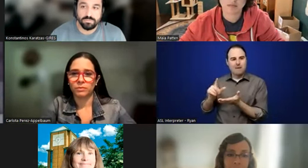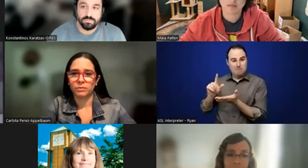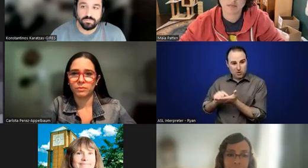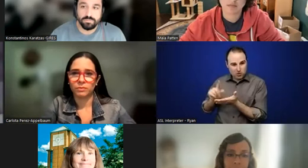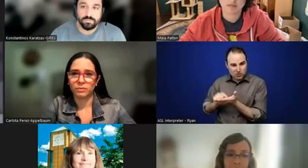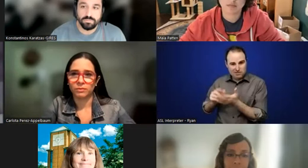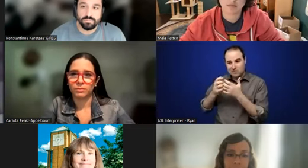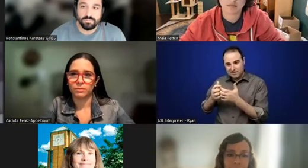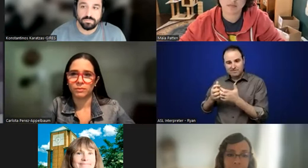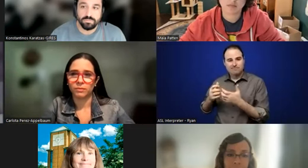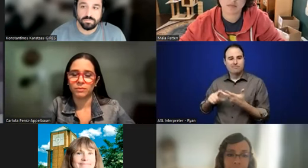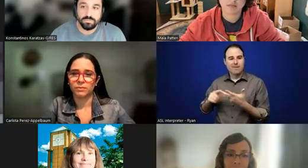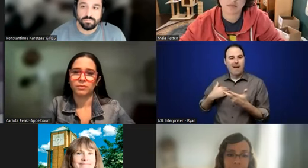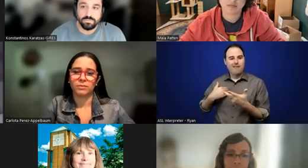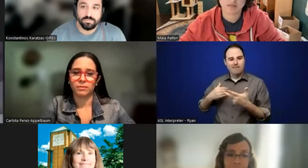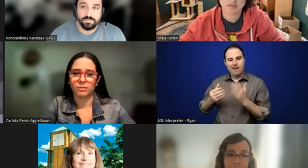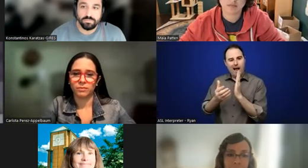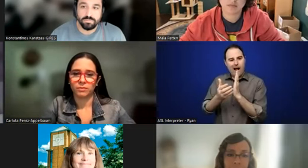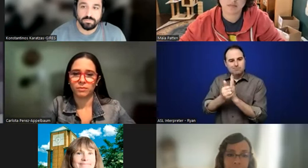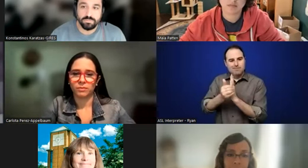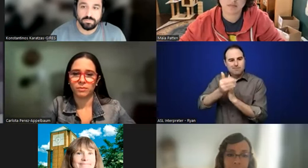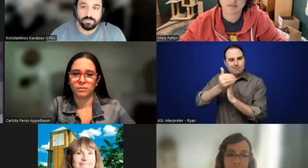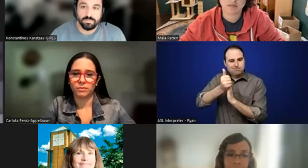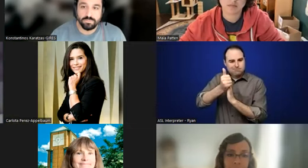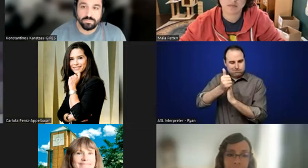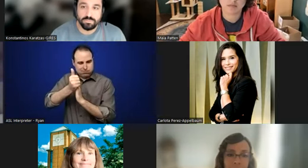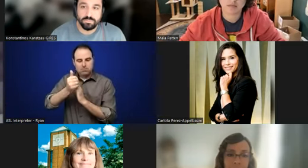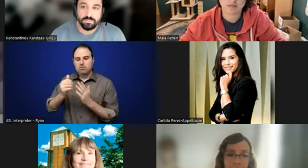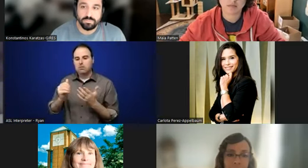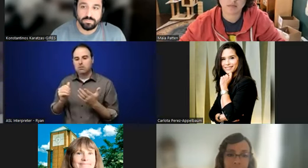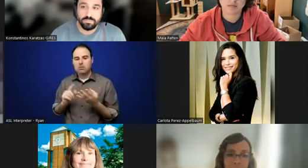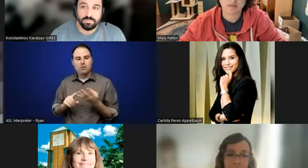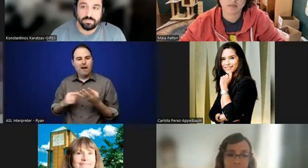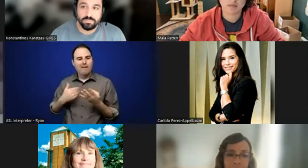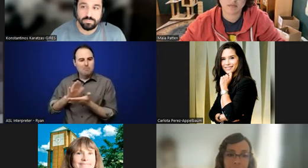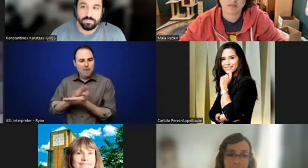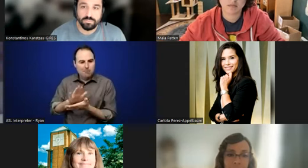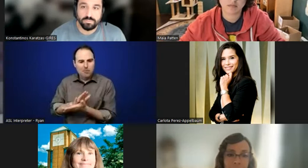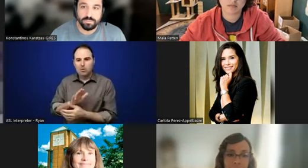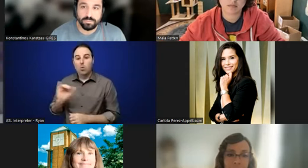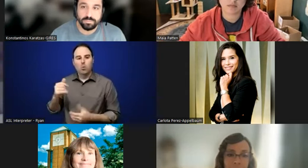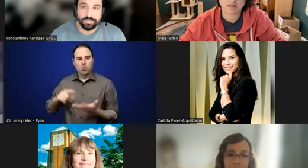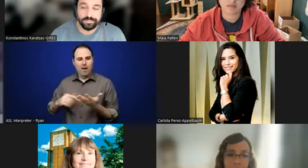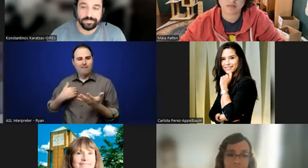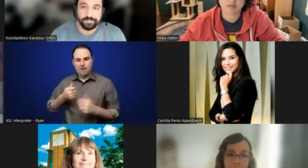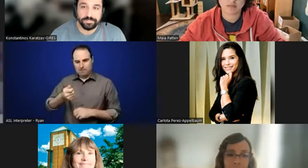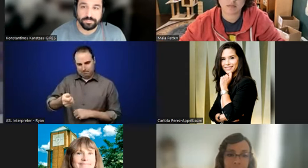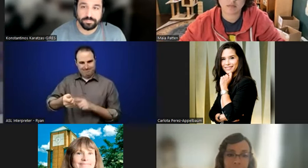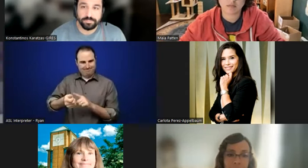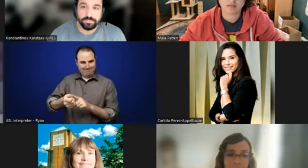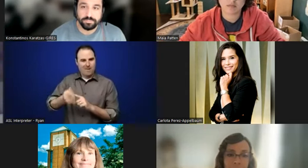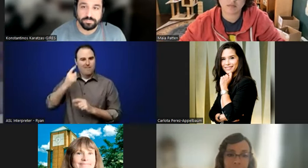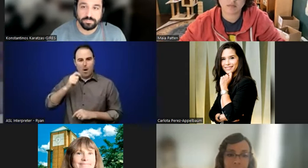had staplers for binding, and we had all sorts of paper and we had an audio recorder set up. And so the idea